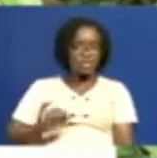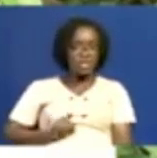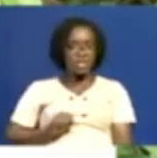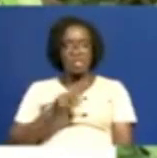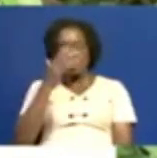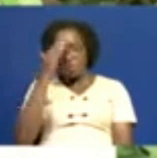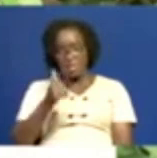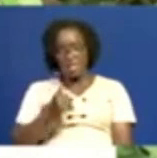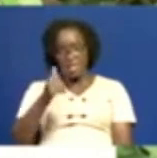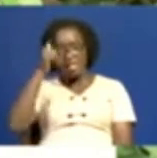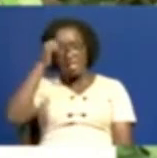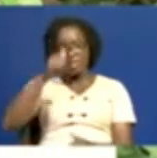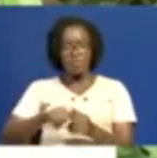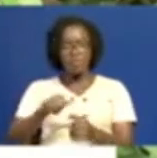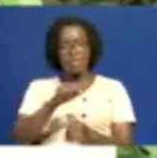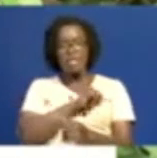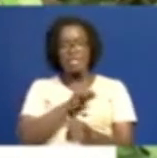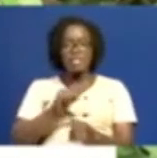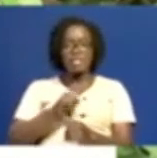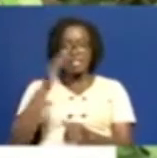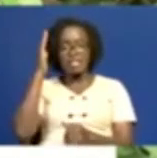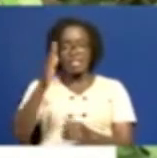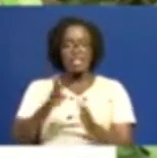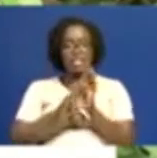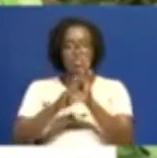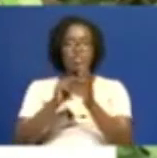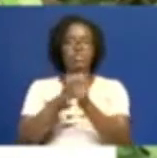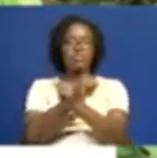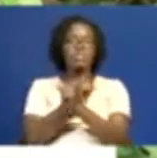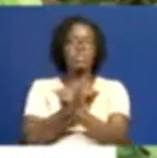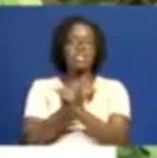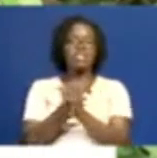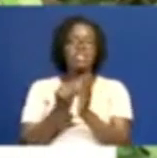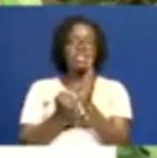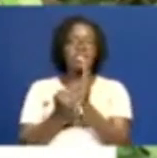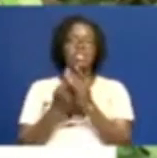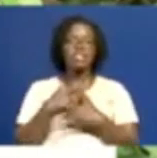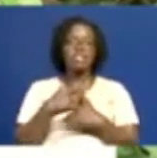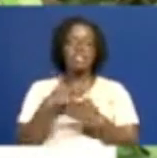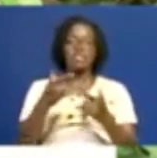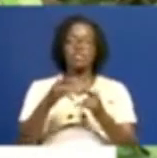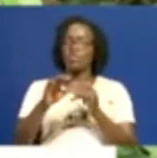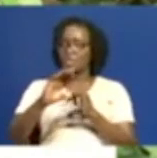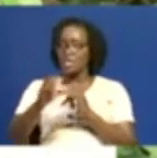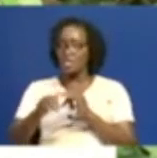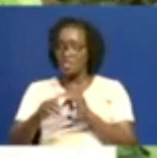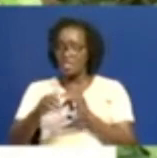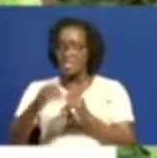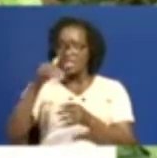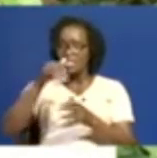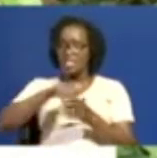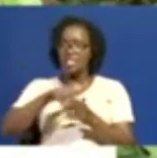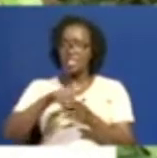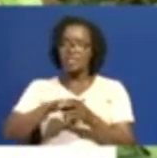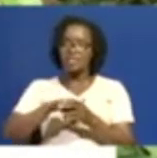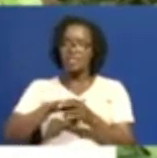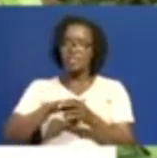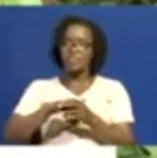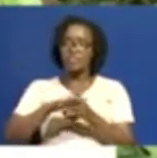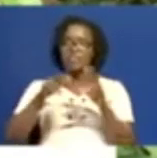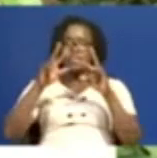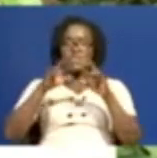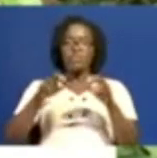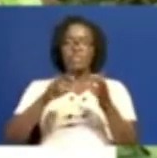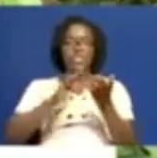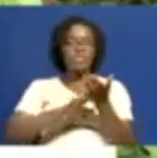remember, the Senate has a direct role in protecting the interests of the counties, among them actually even looking at